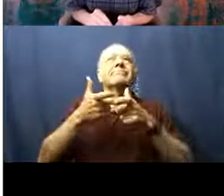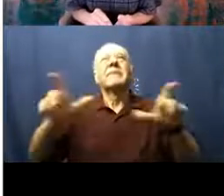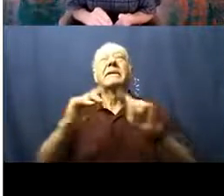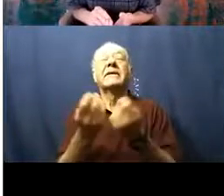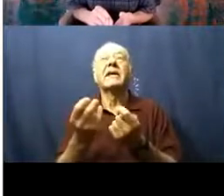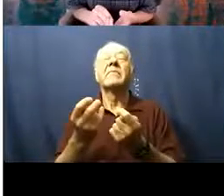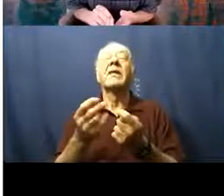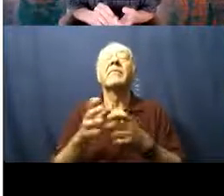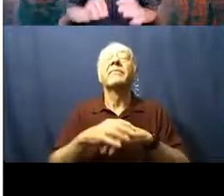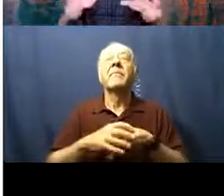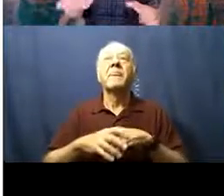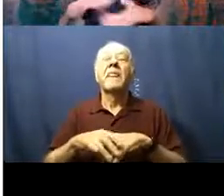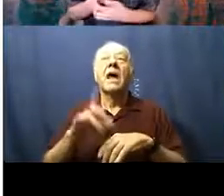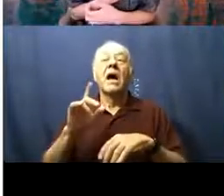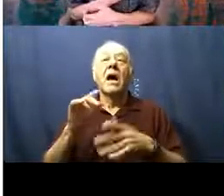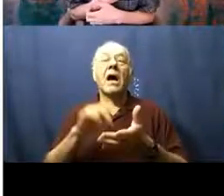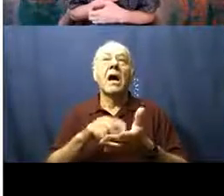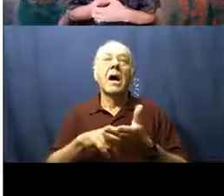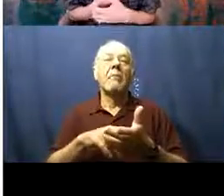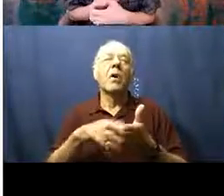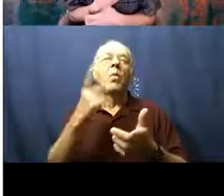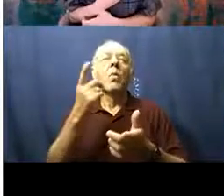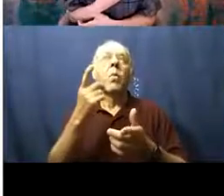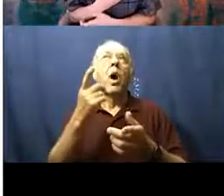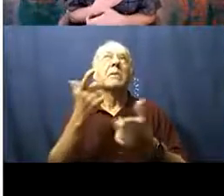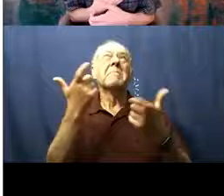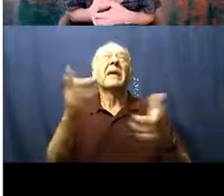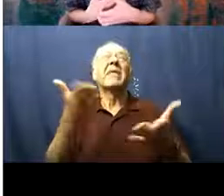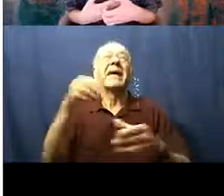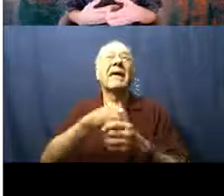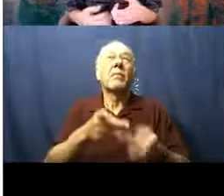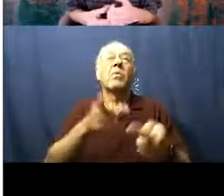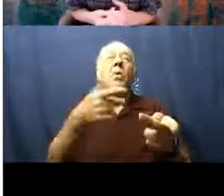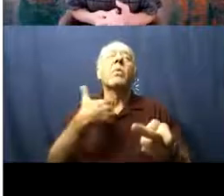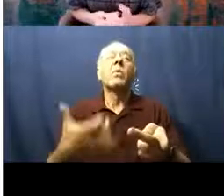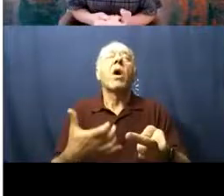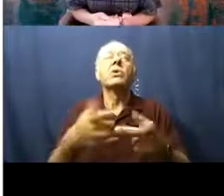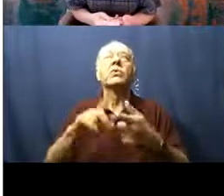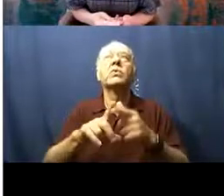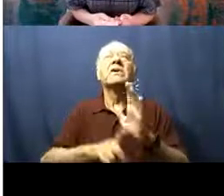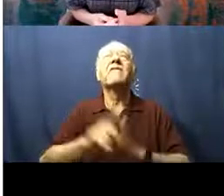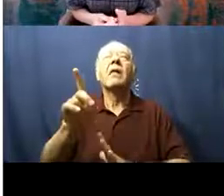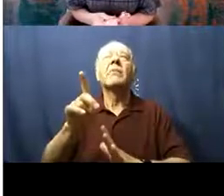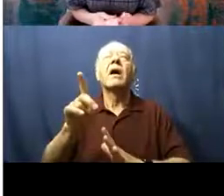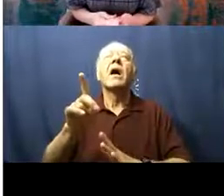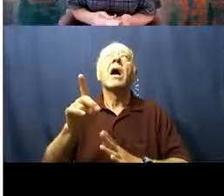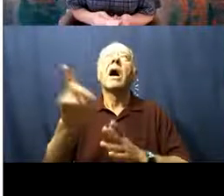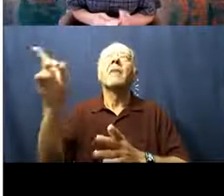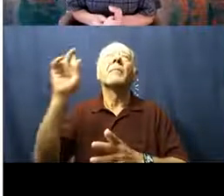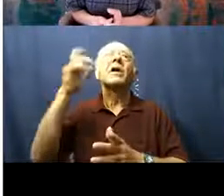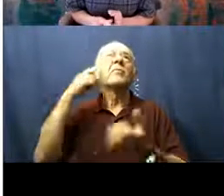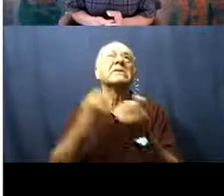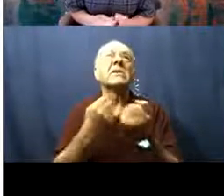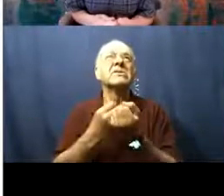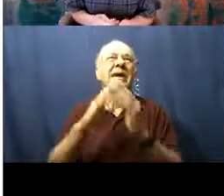this proposal, which is still pending approval at CMS, we would like to develop subsidized housing that is